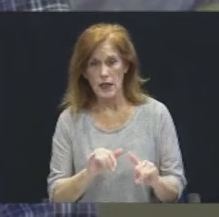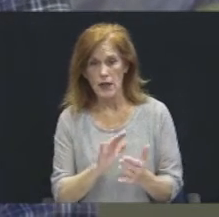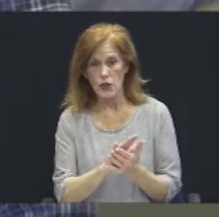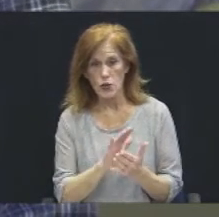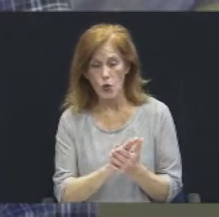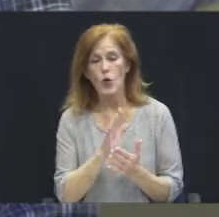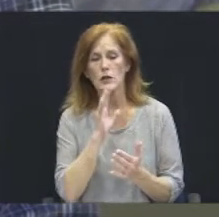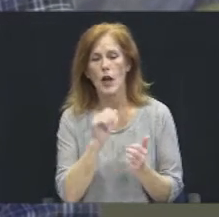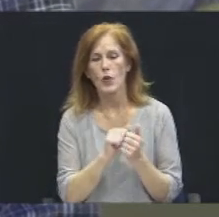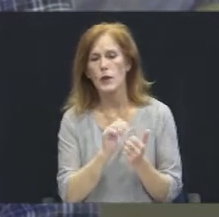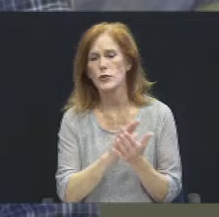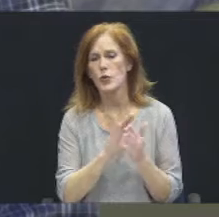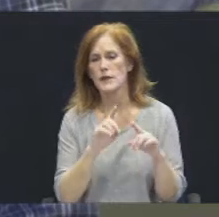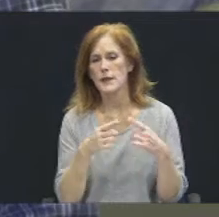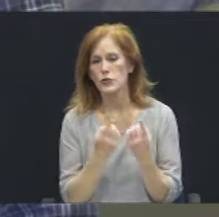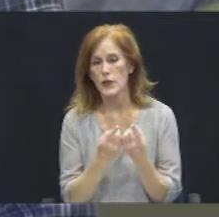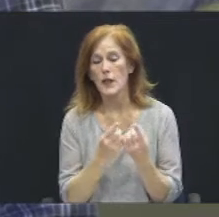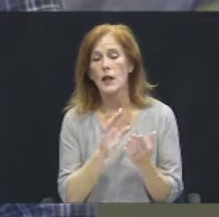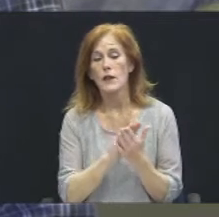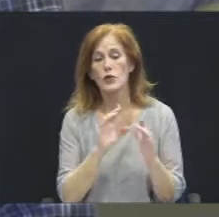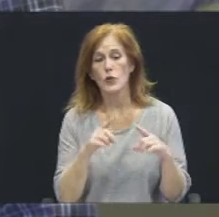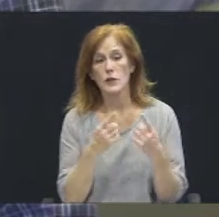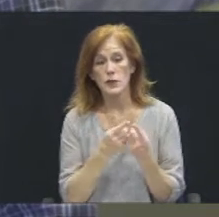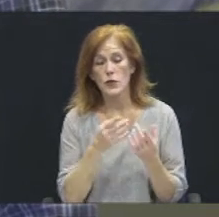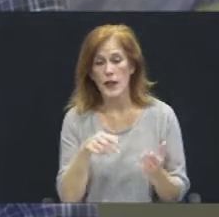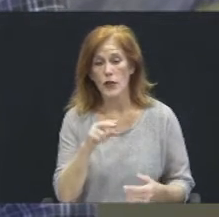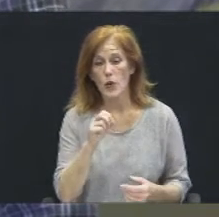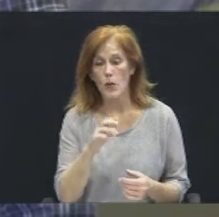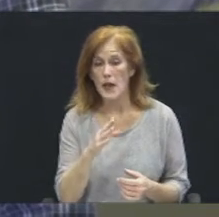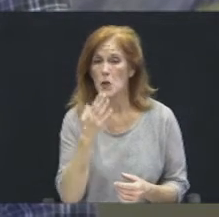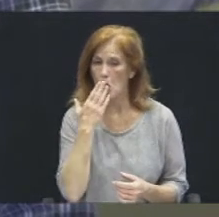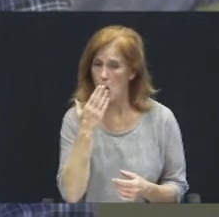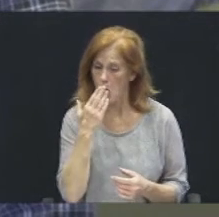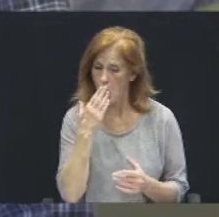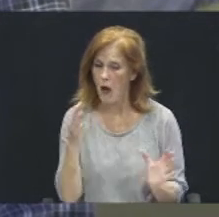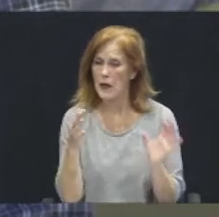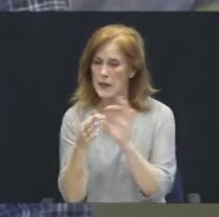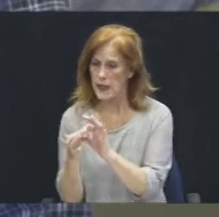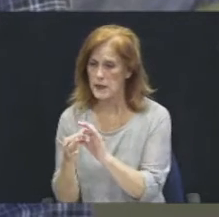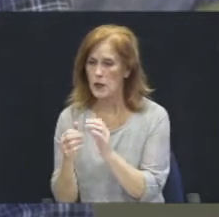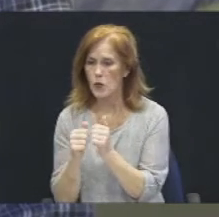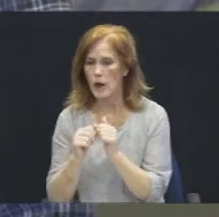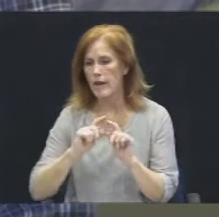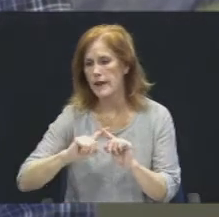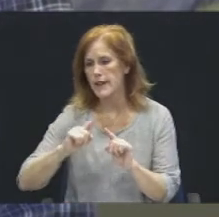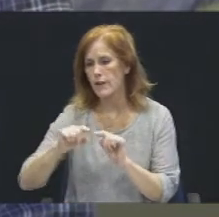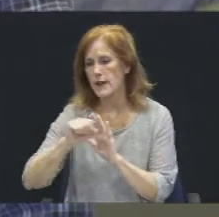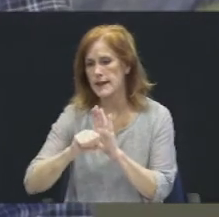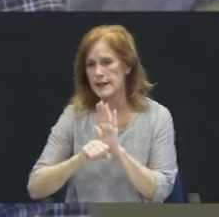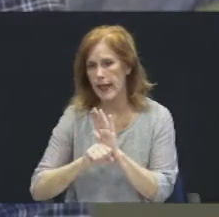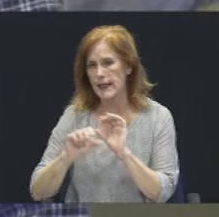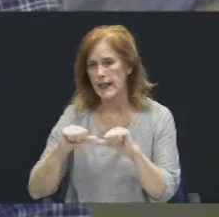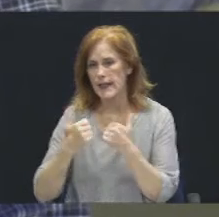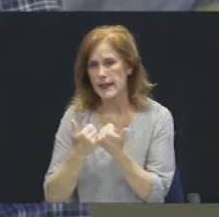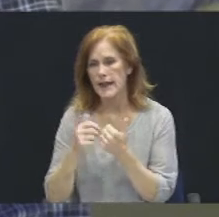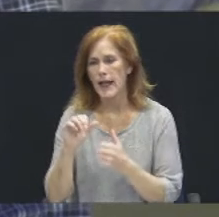to be, the school districts in Nebraska are pretty well connected with the different state agencies.